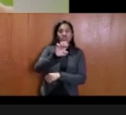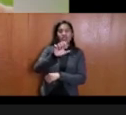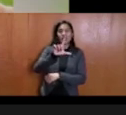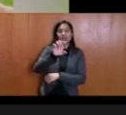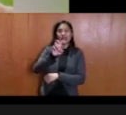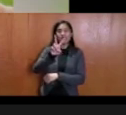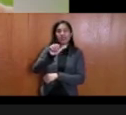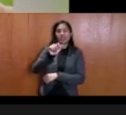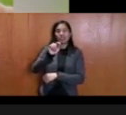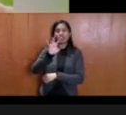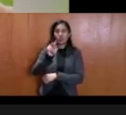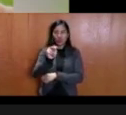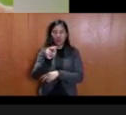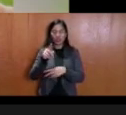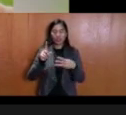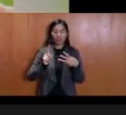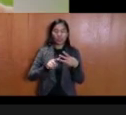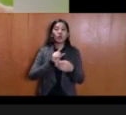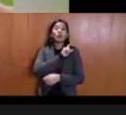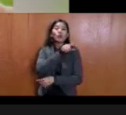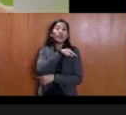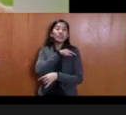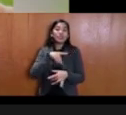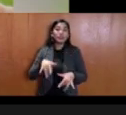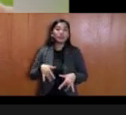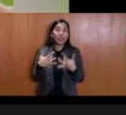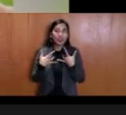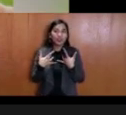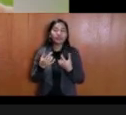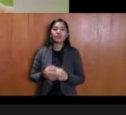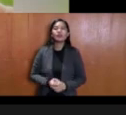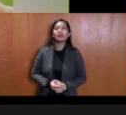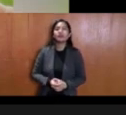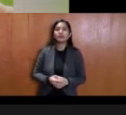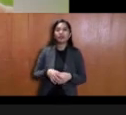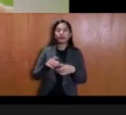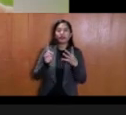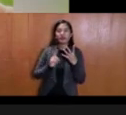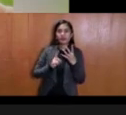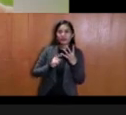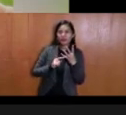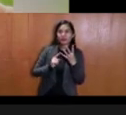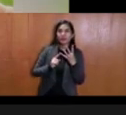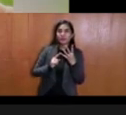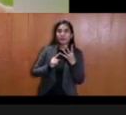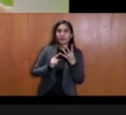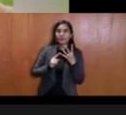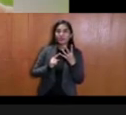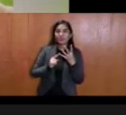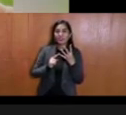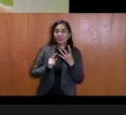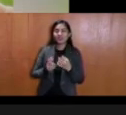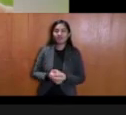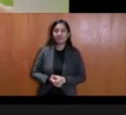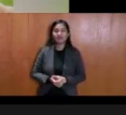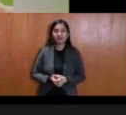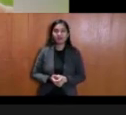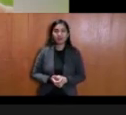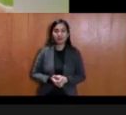Elevation. Attorney Alex? Quality of life. Quality of life. Director.